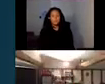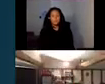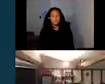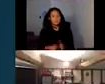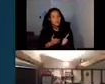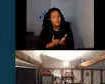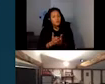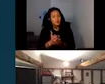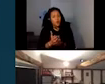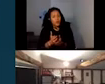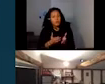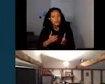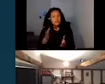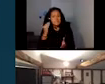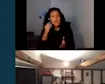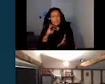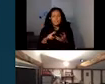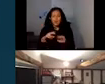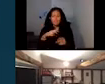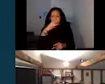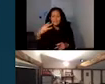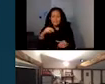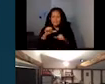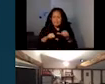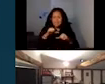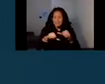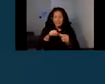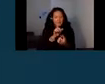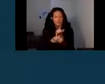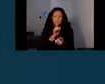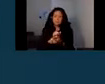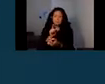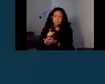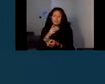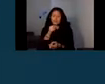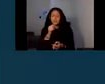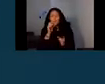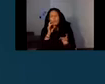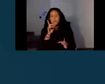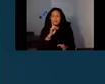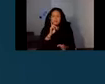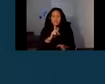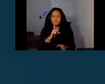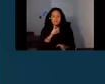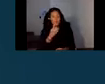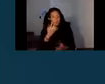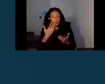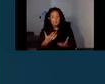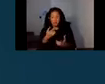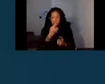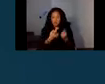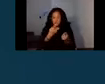During this Soundings from Essex series, I've met some absolutely wonderful women who are now scientists